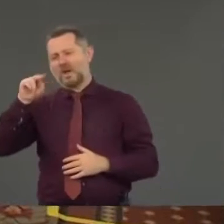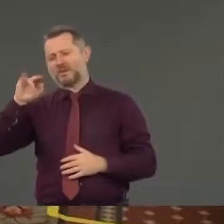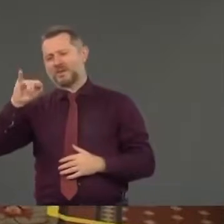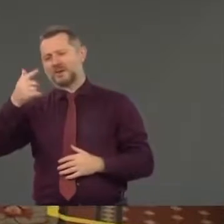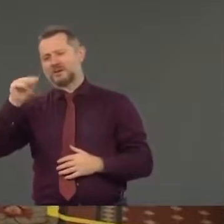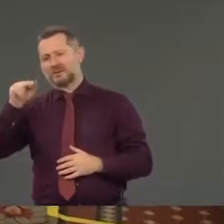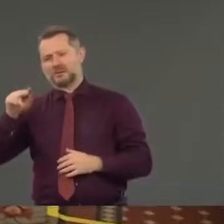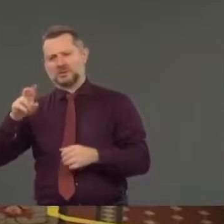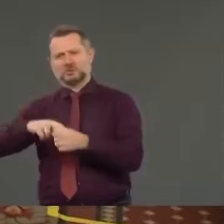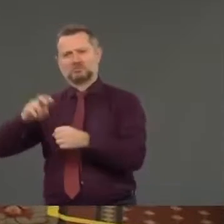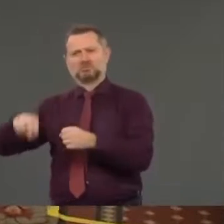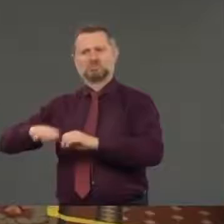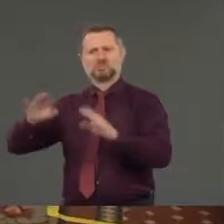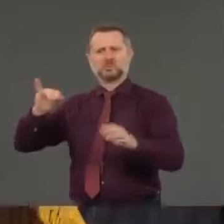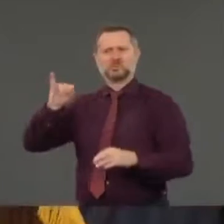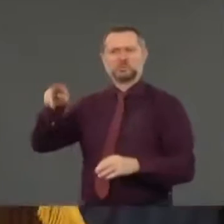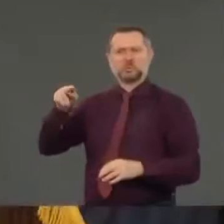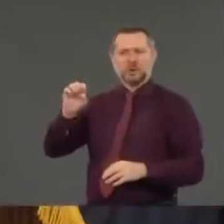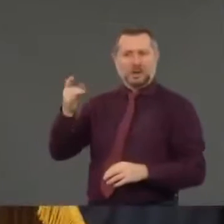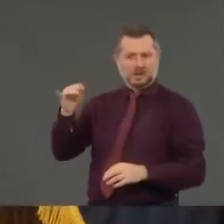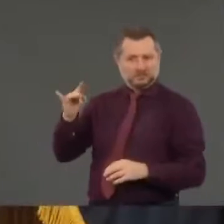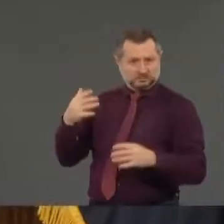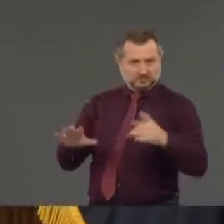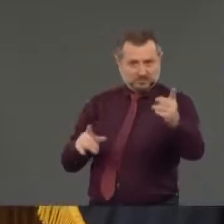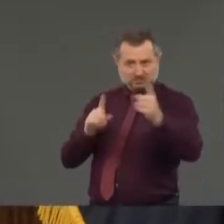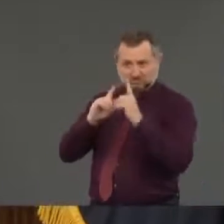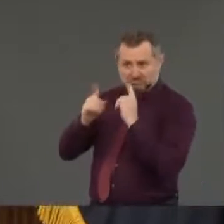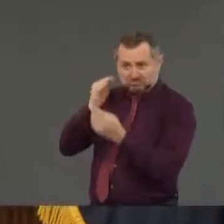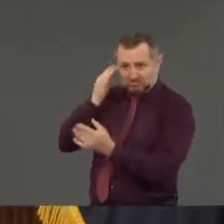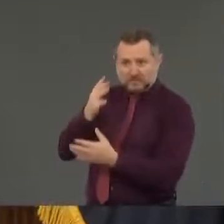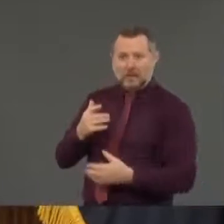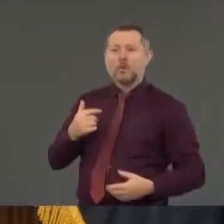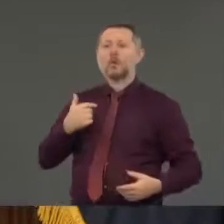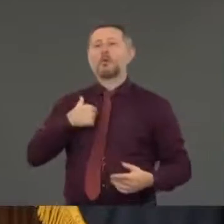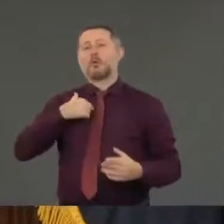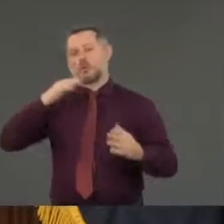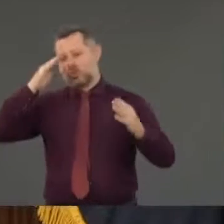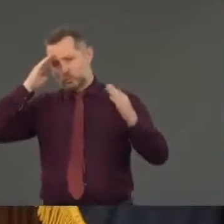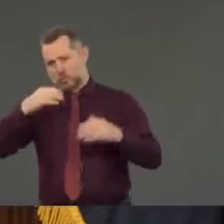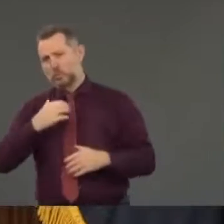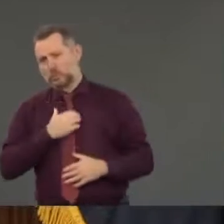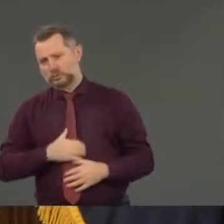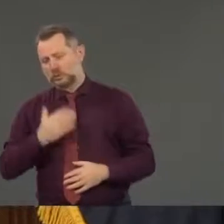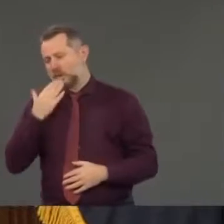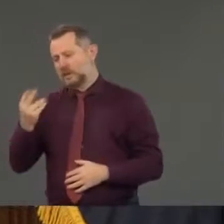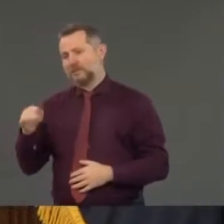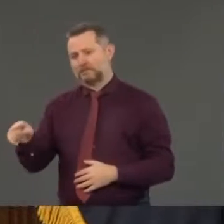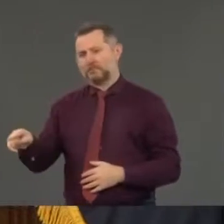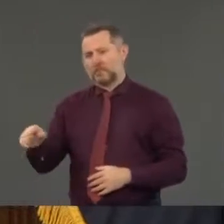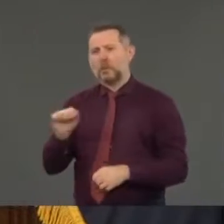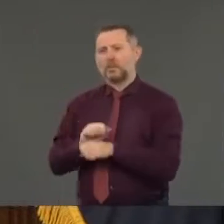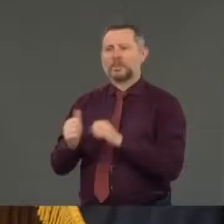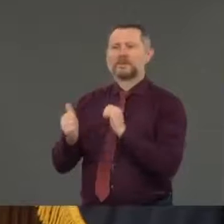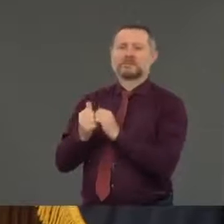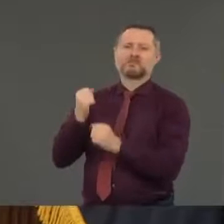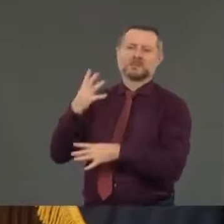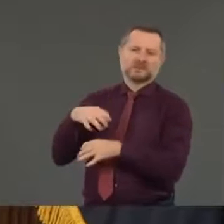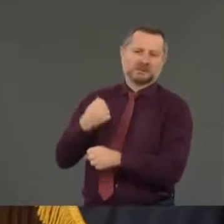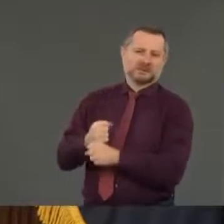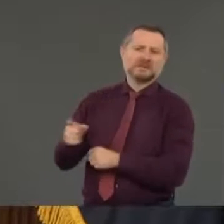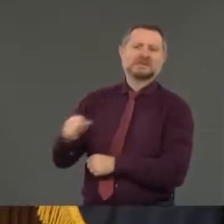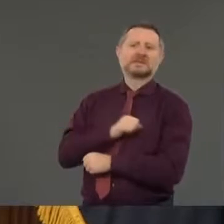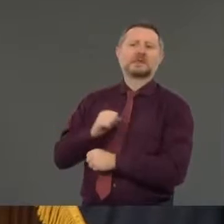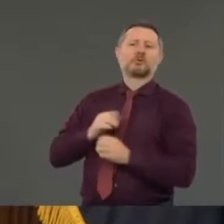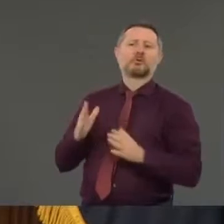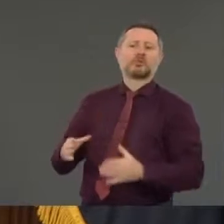are your thoughts on that? I wish him well. I did a lot of work with him. He was Senate leader,